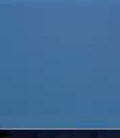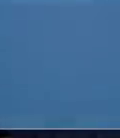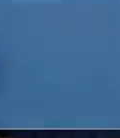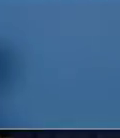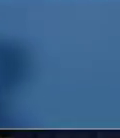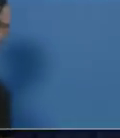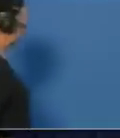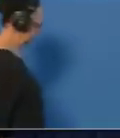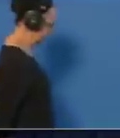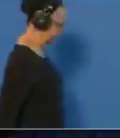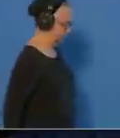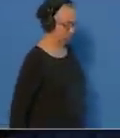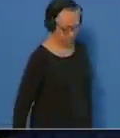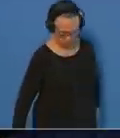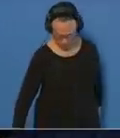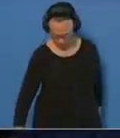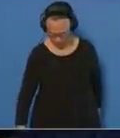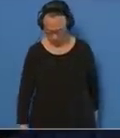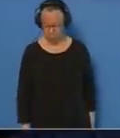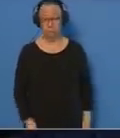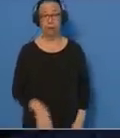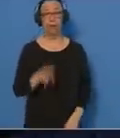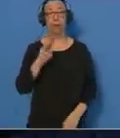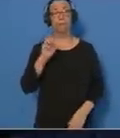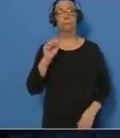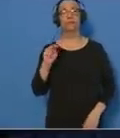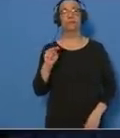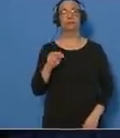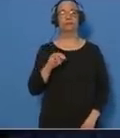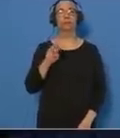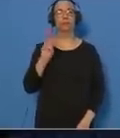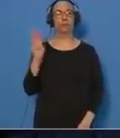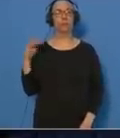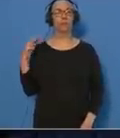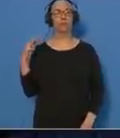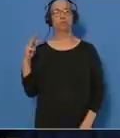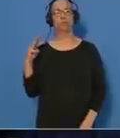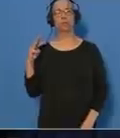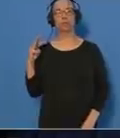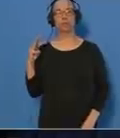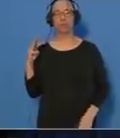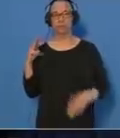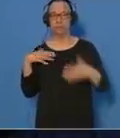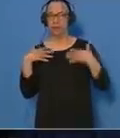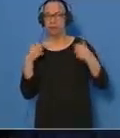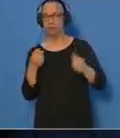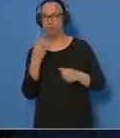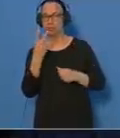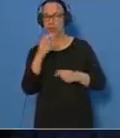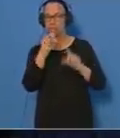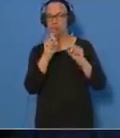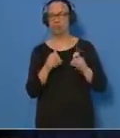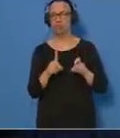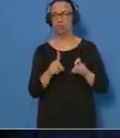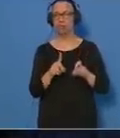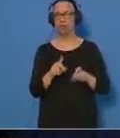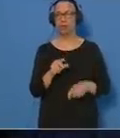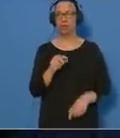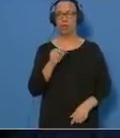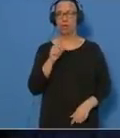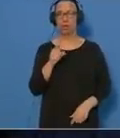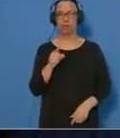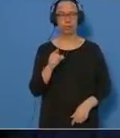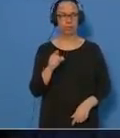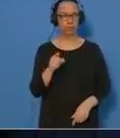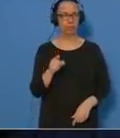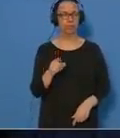Minister Golson, I'd like to ask you two questions. Are those persons that have been tested